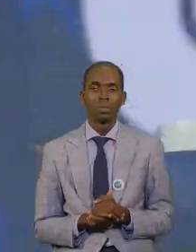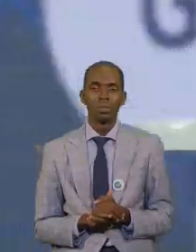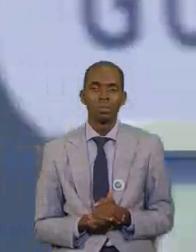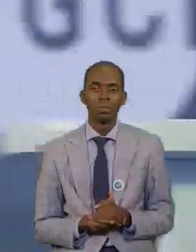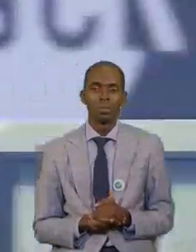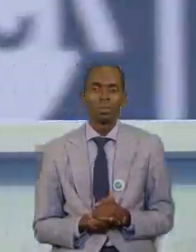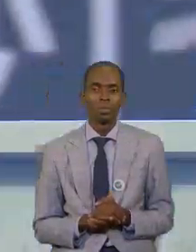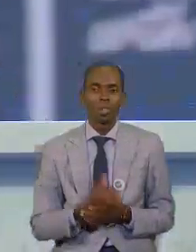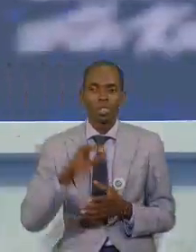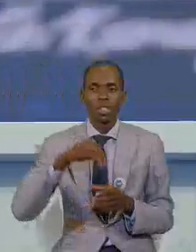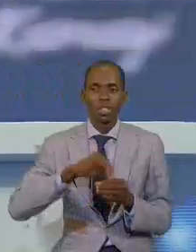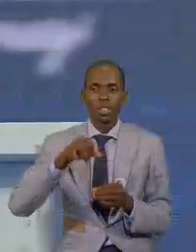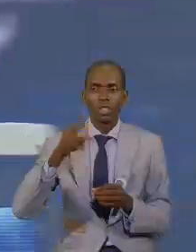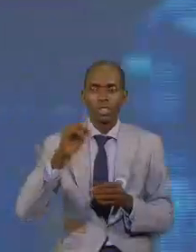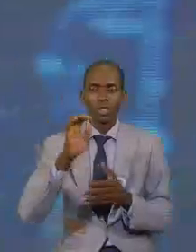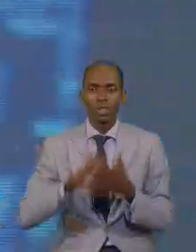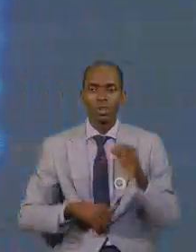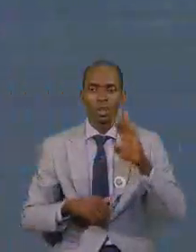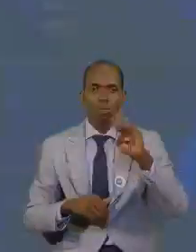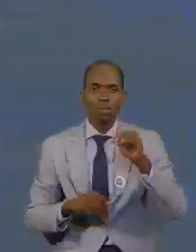John chapter 14 verse